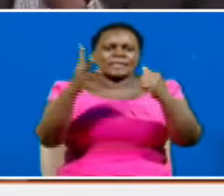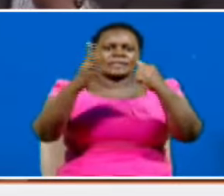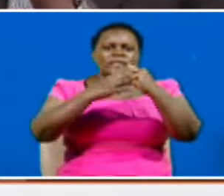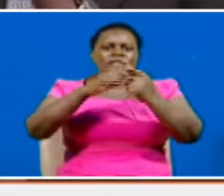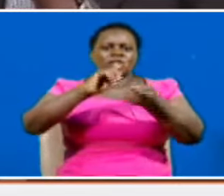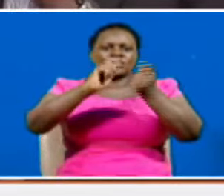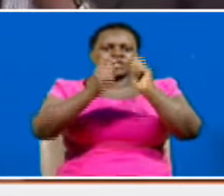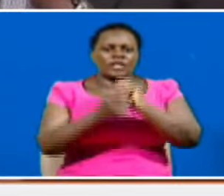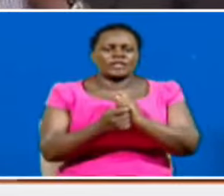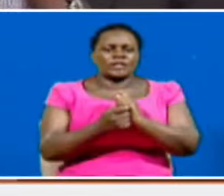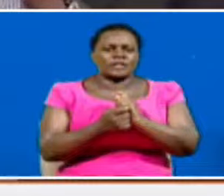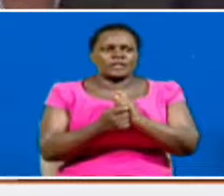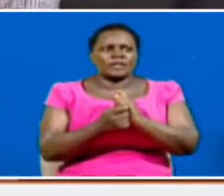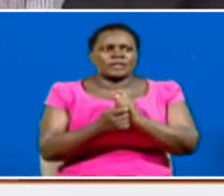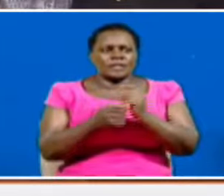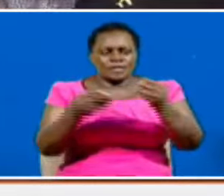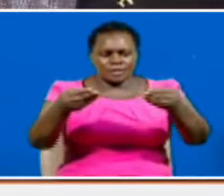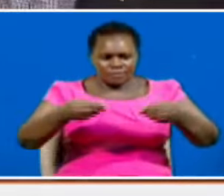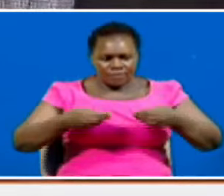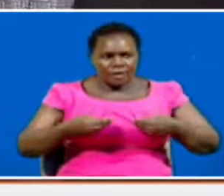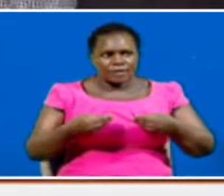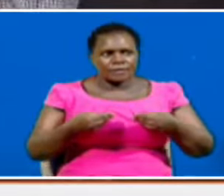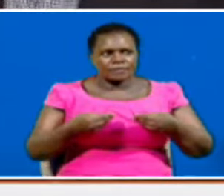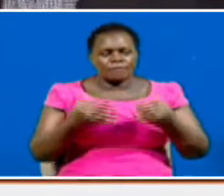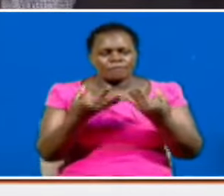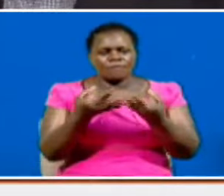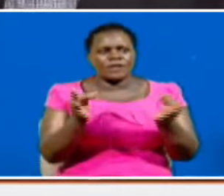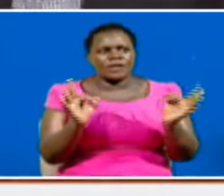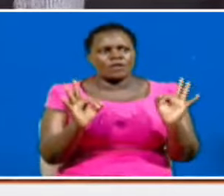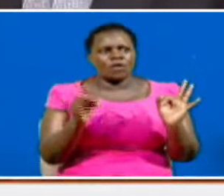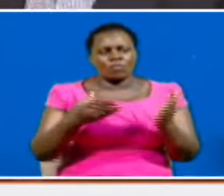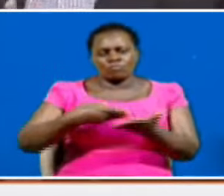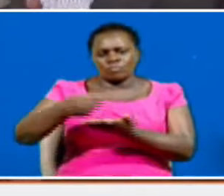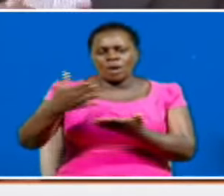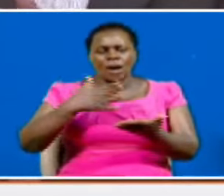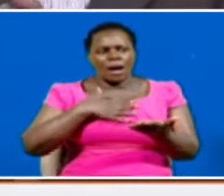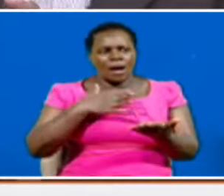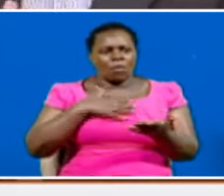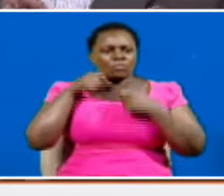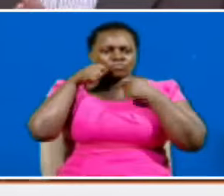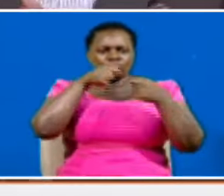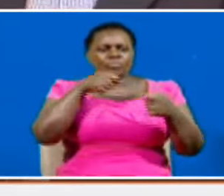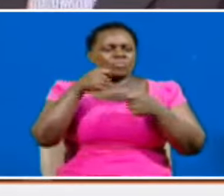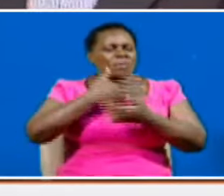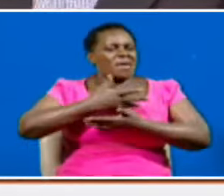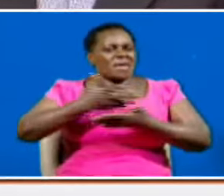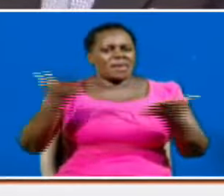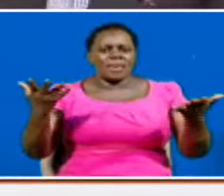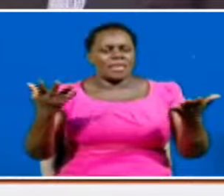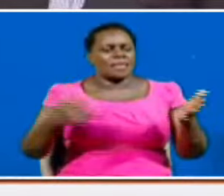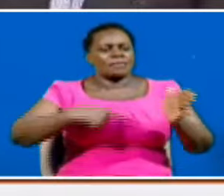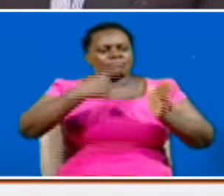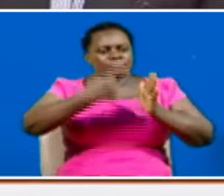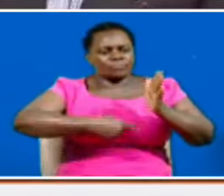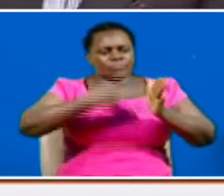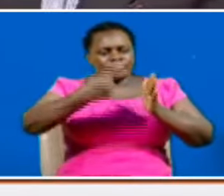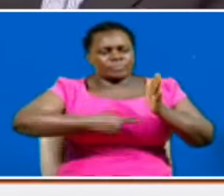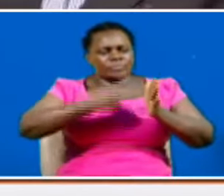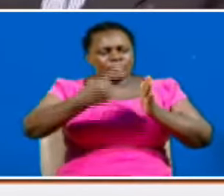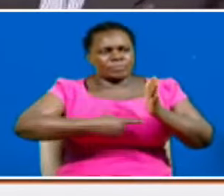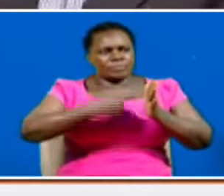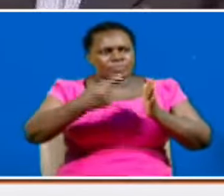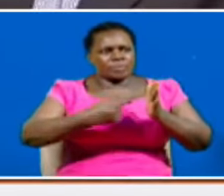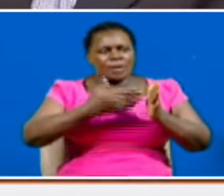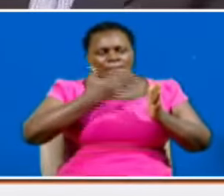repealed so that it guarantees us the freedom to sell our sugarcane to whoever, to the